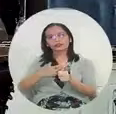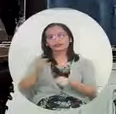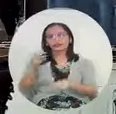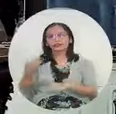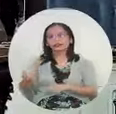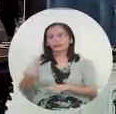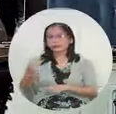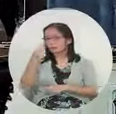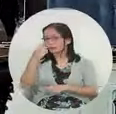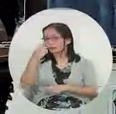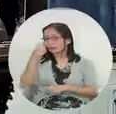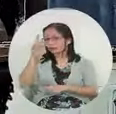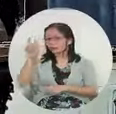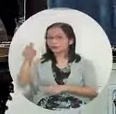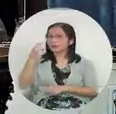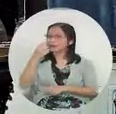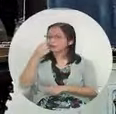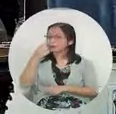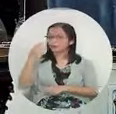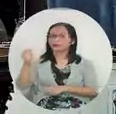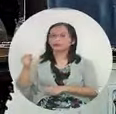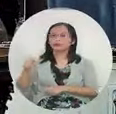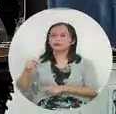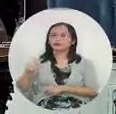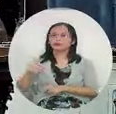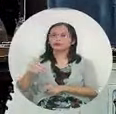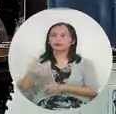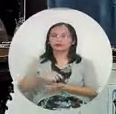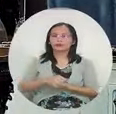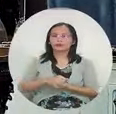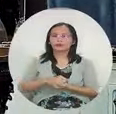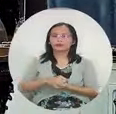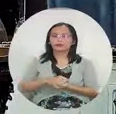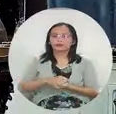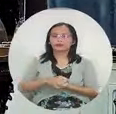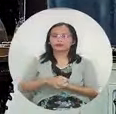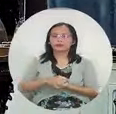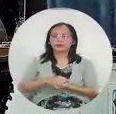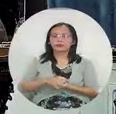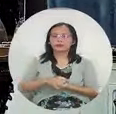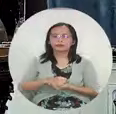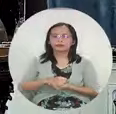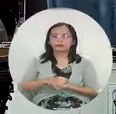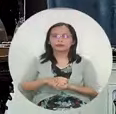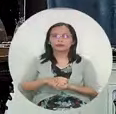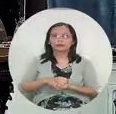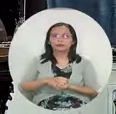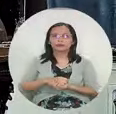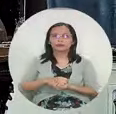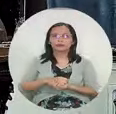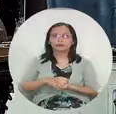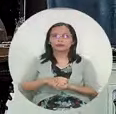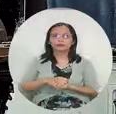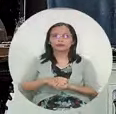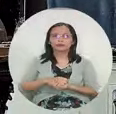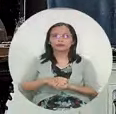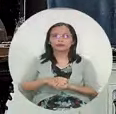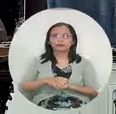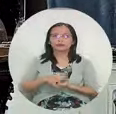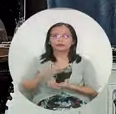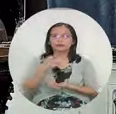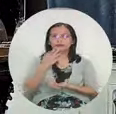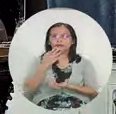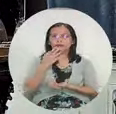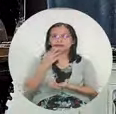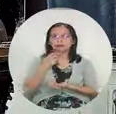It is very important. We do not change messages. The message of Pastor Kent, the message of